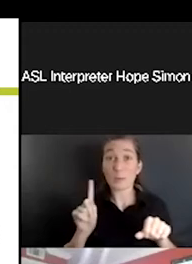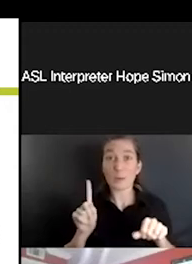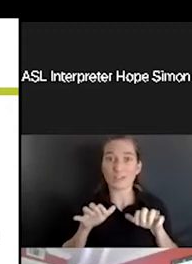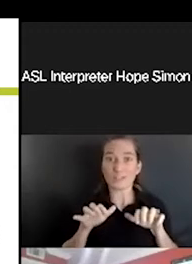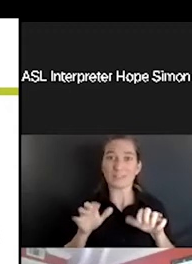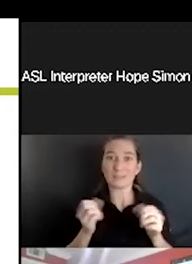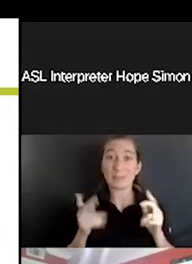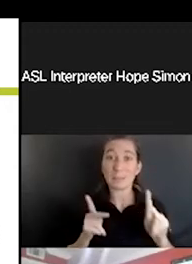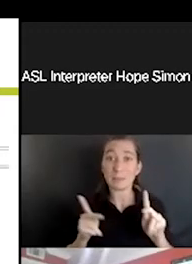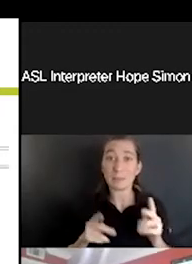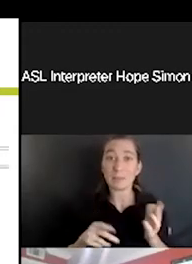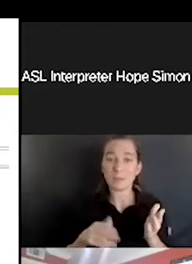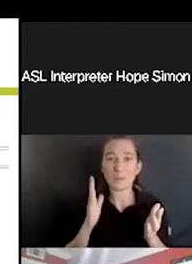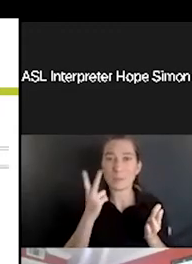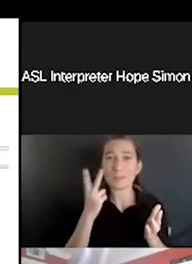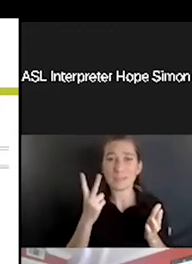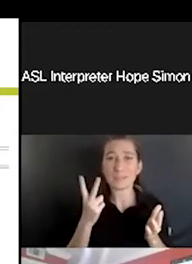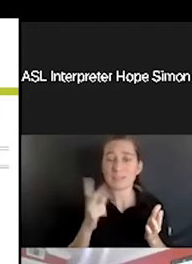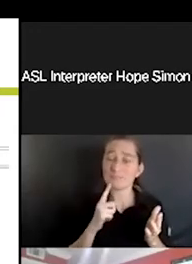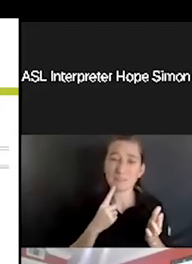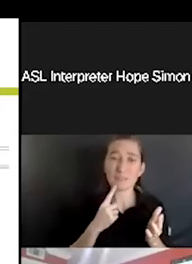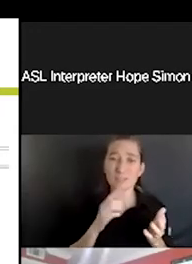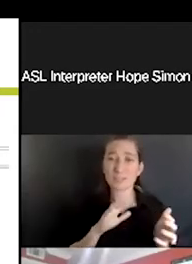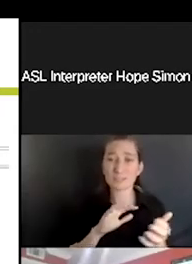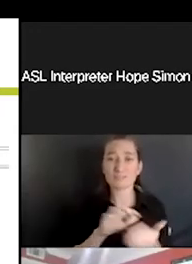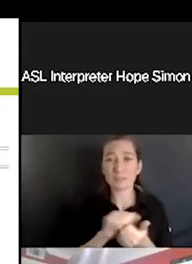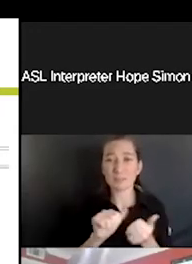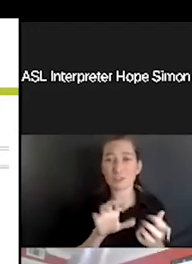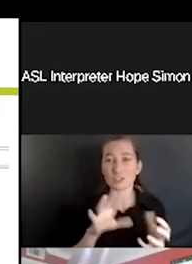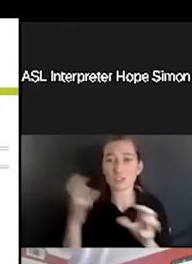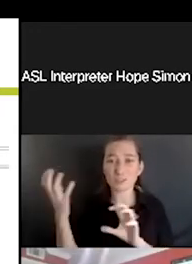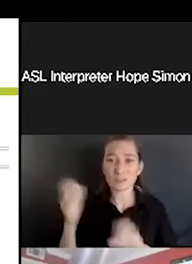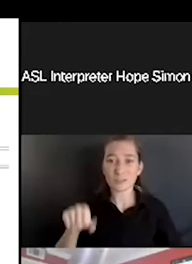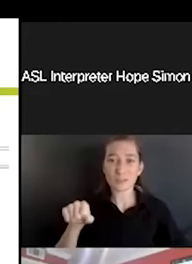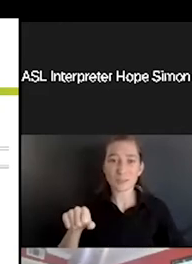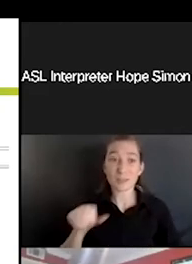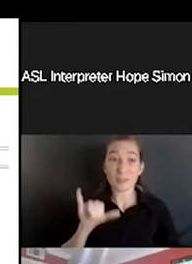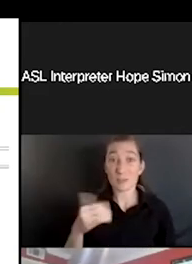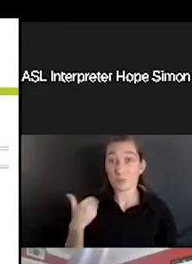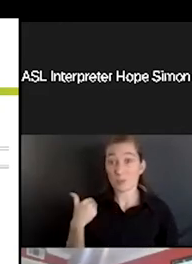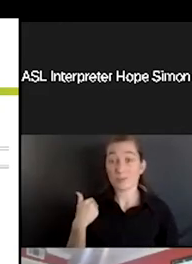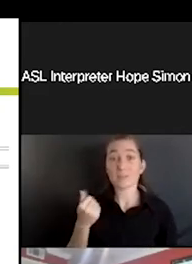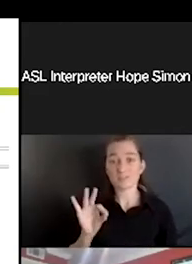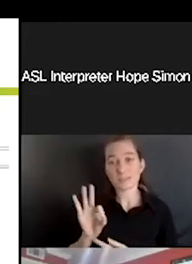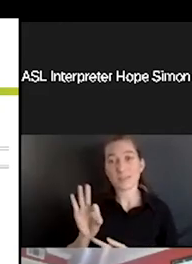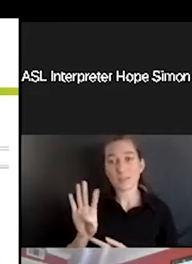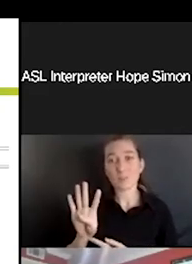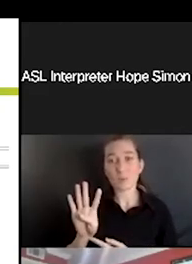big devastation in our communities. The last time we saw this was in 1994. 30 people